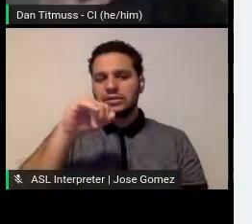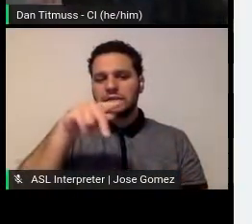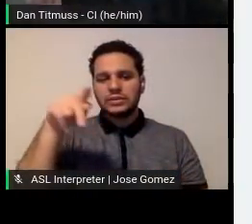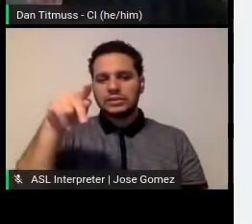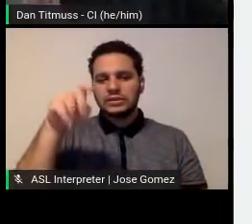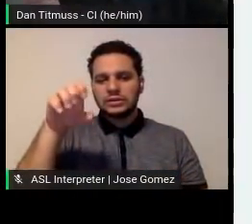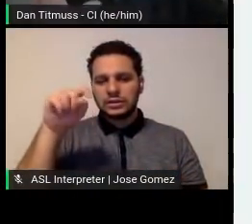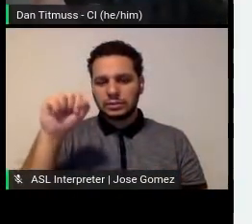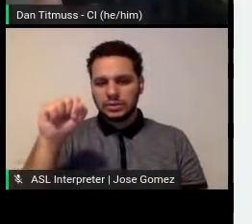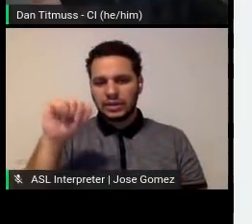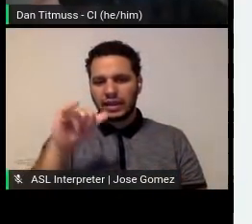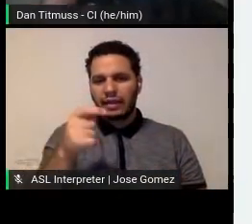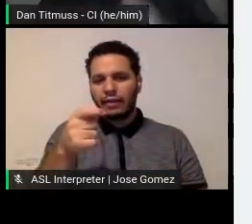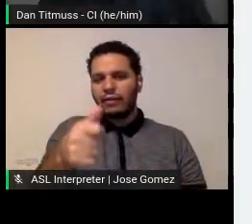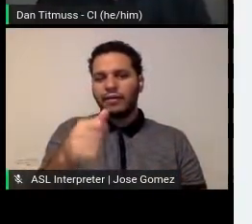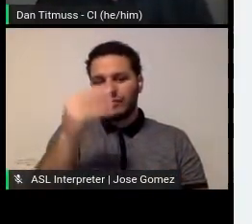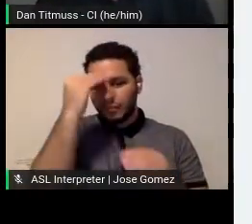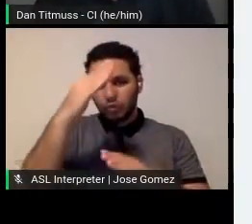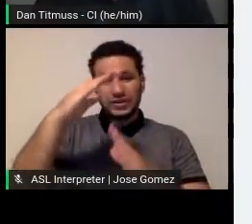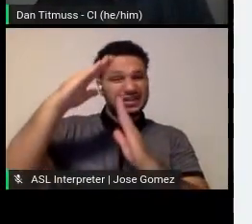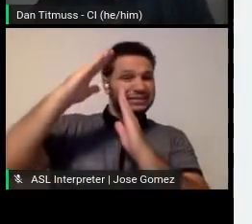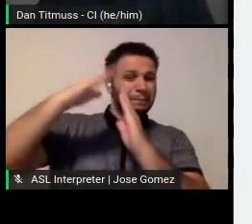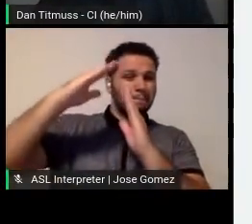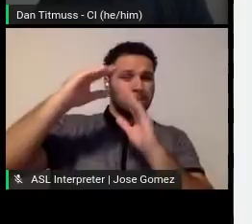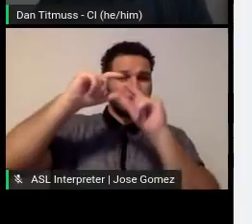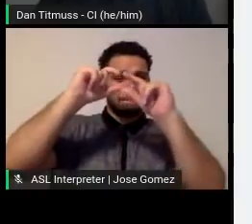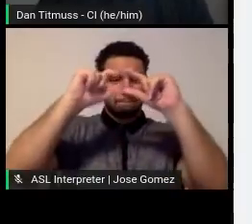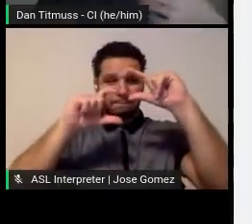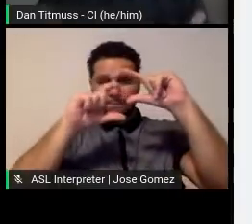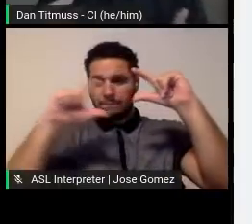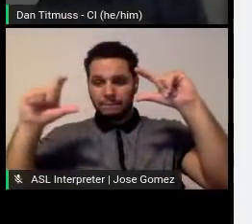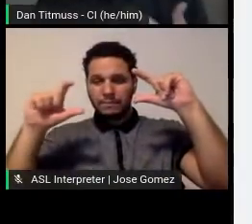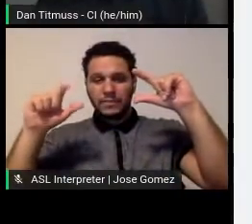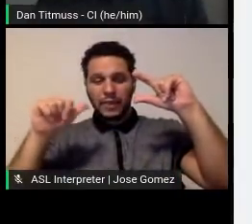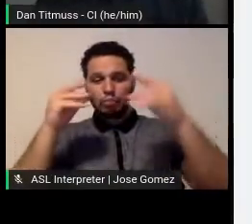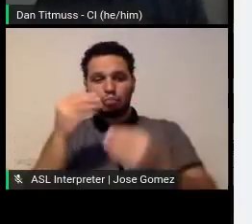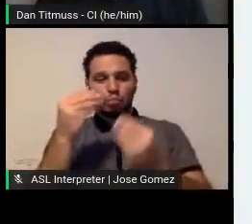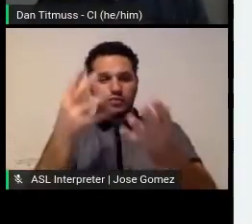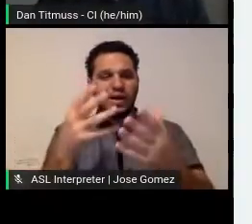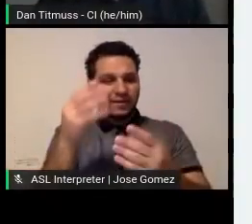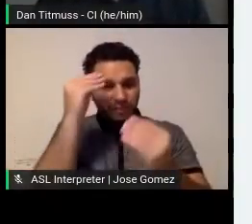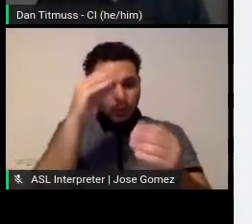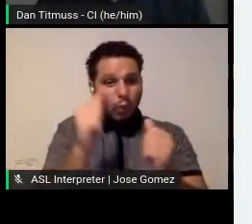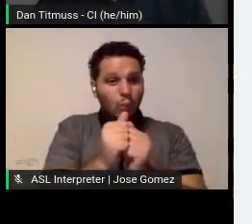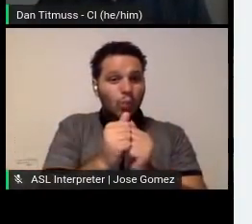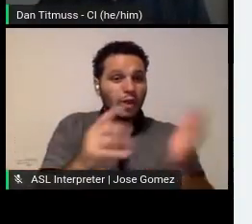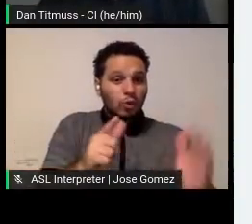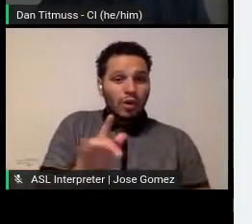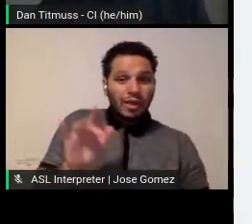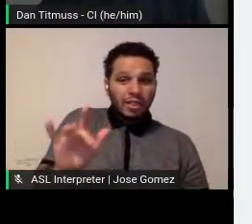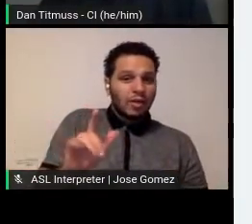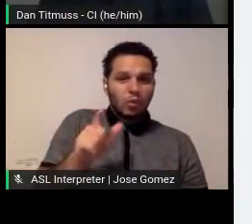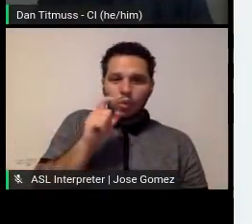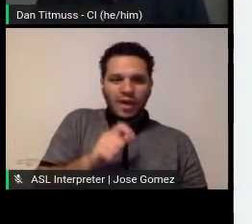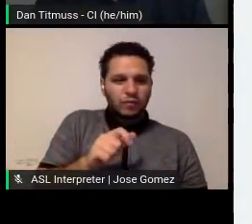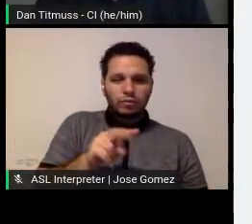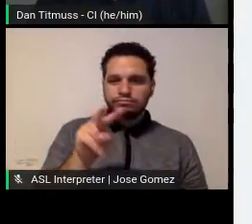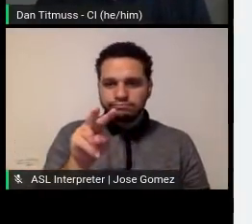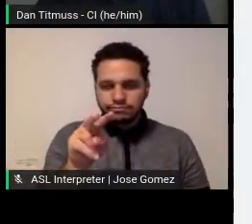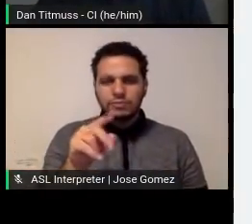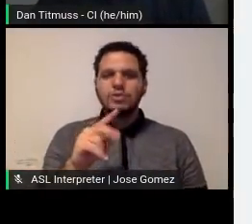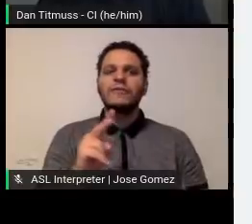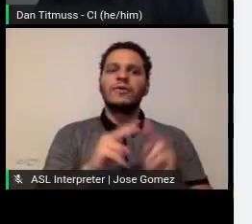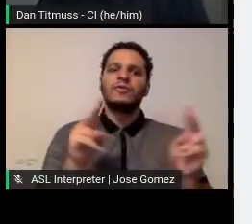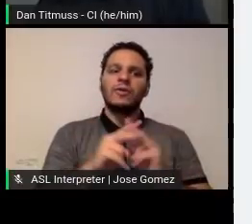the bit of information right at the top of the search engine results page that provide the information without you having to click through, which is a really,